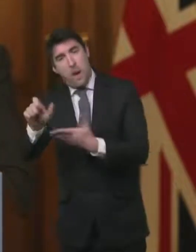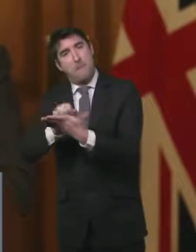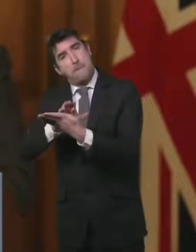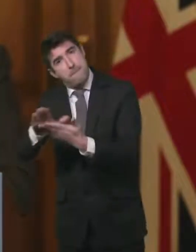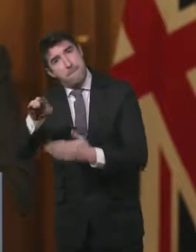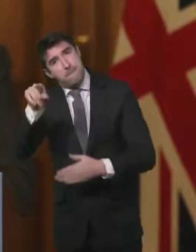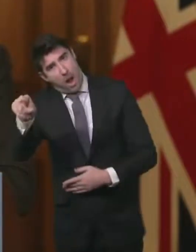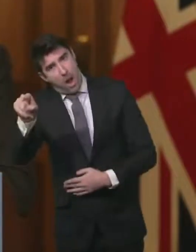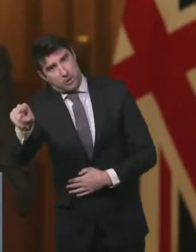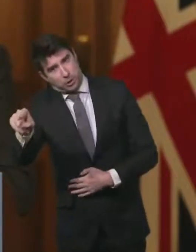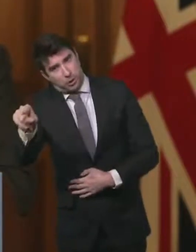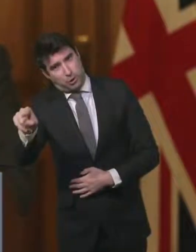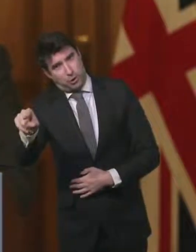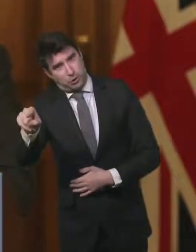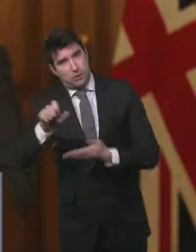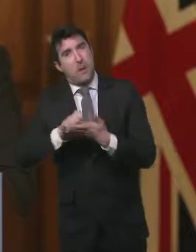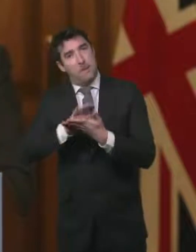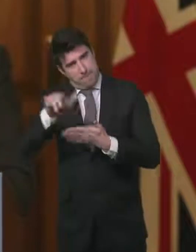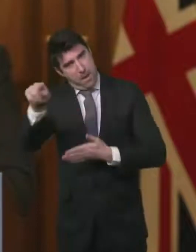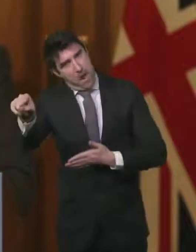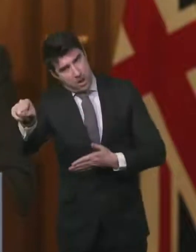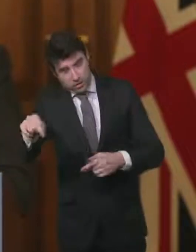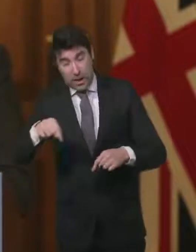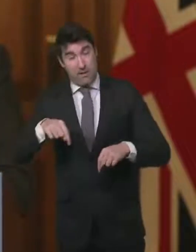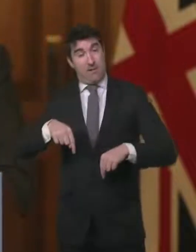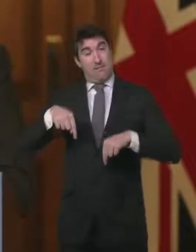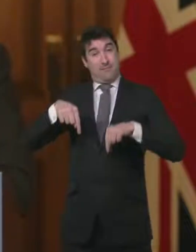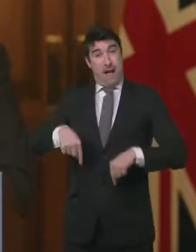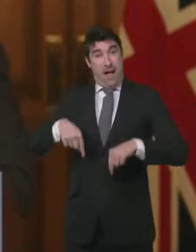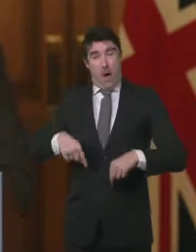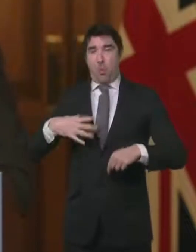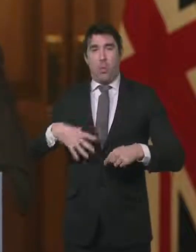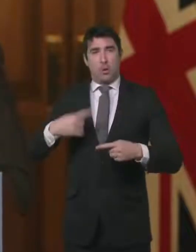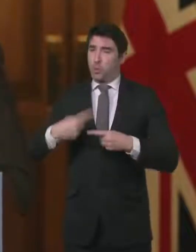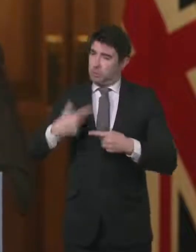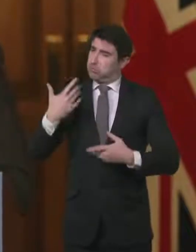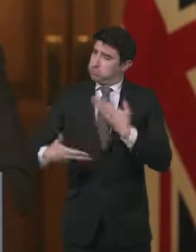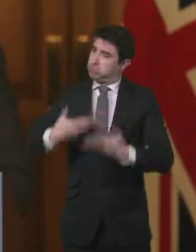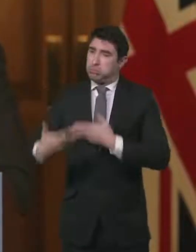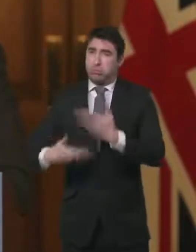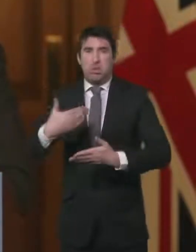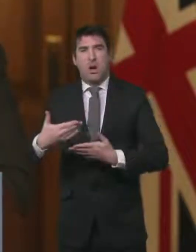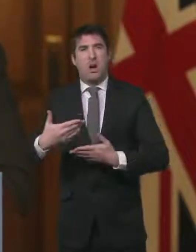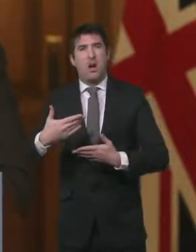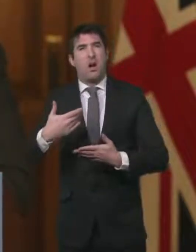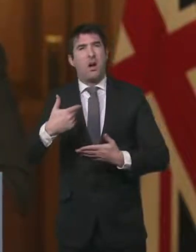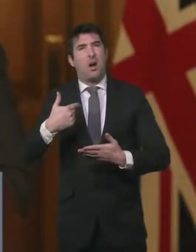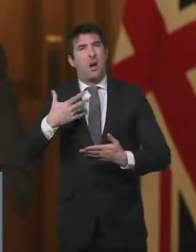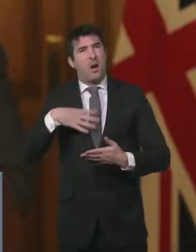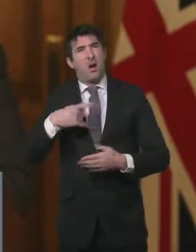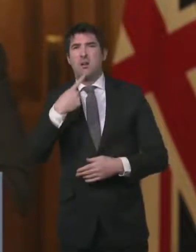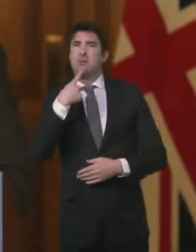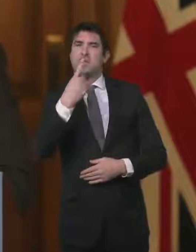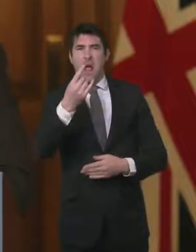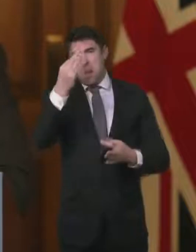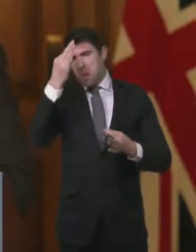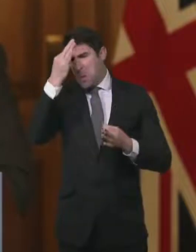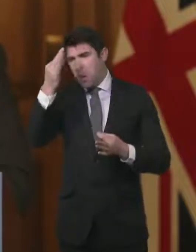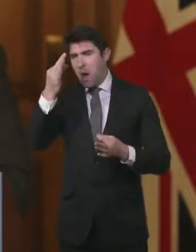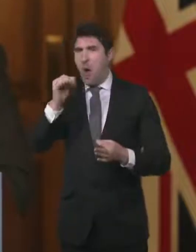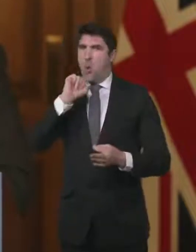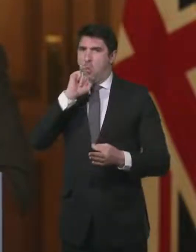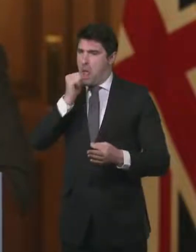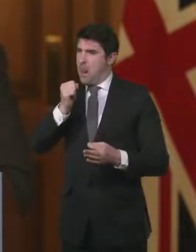as fast as we can. I don't want to give you specific numbers at the moment, but I can tell you